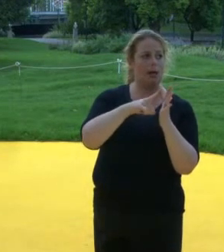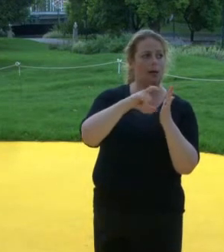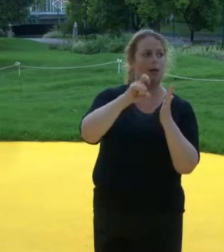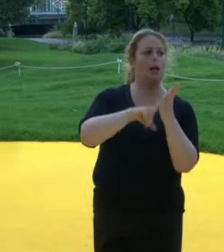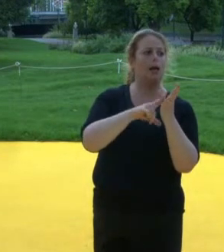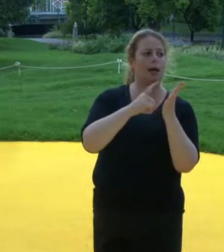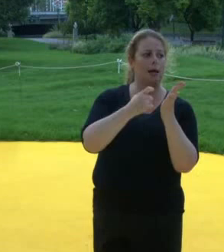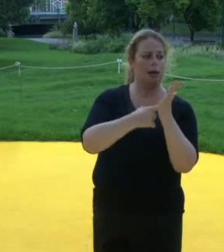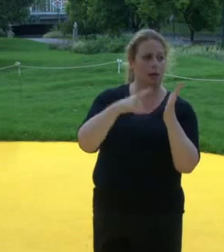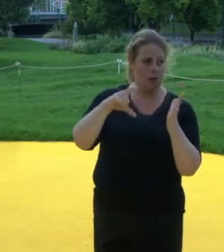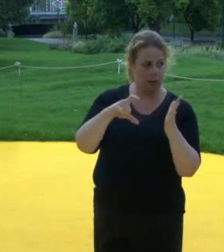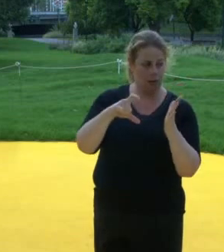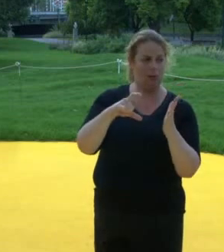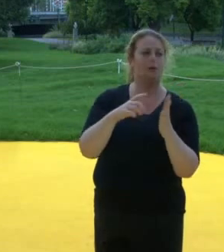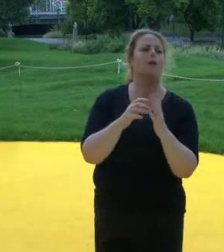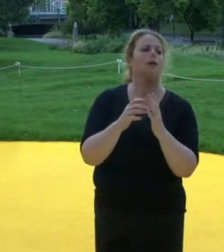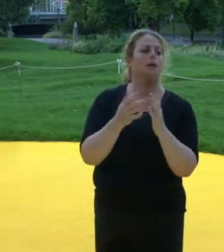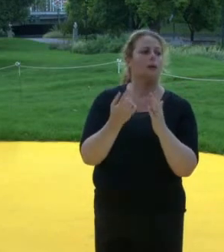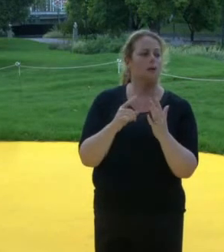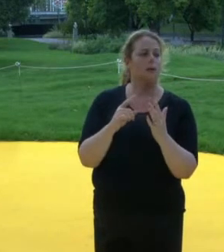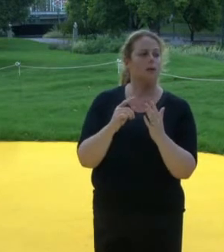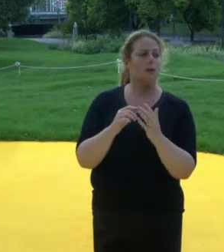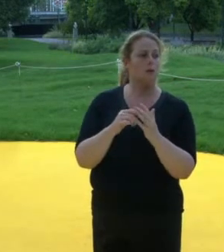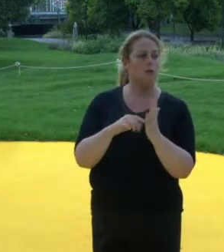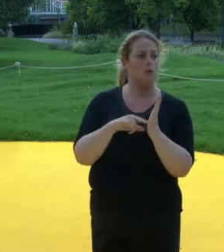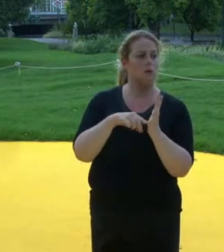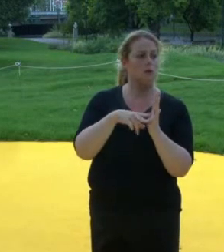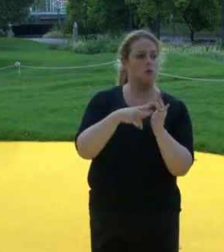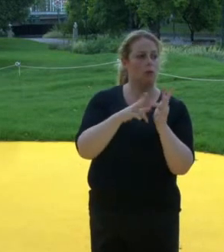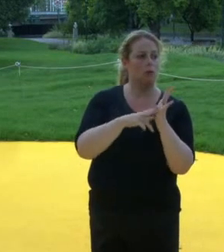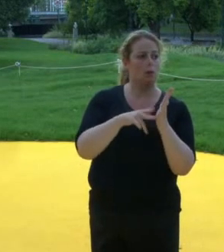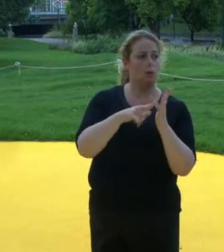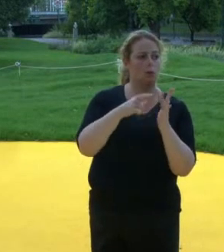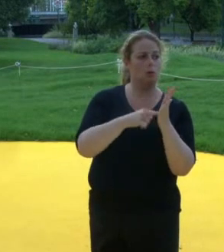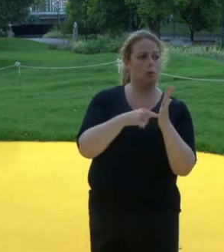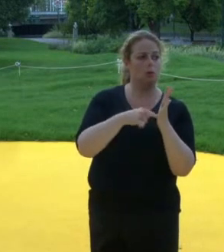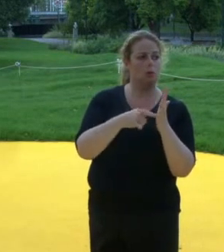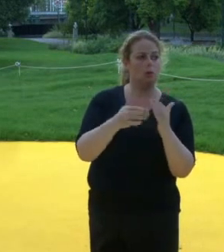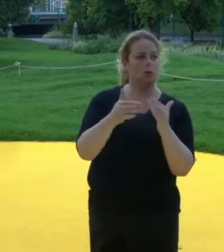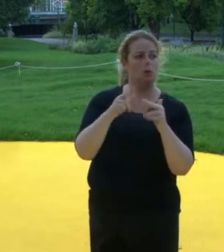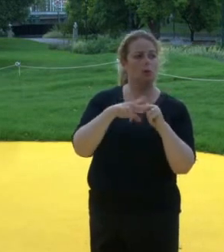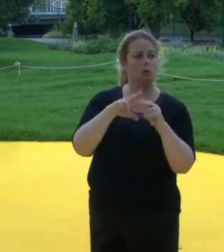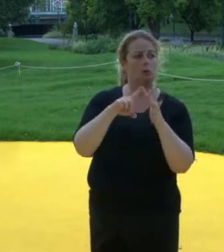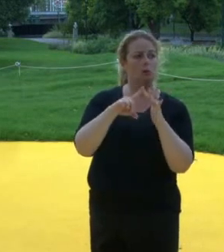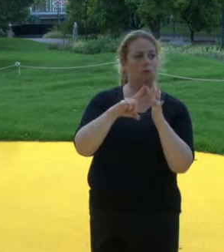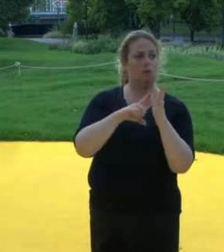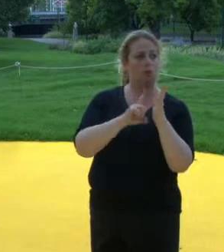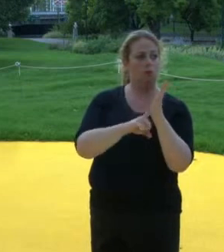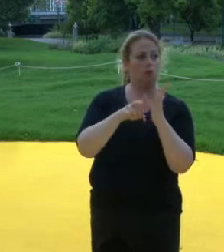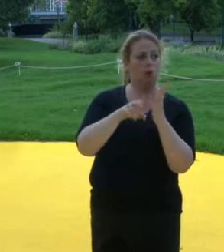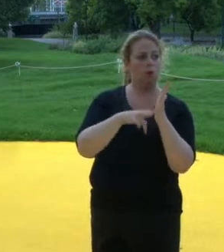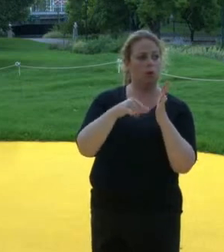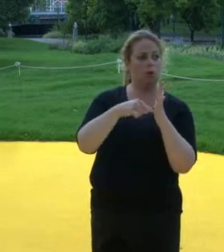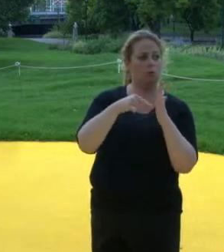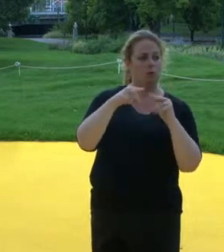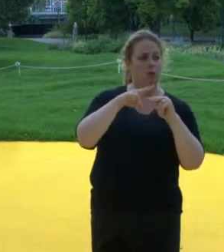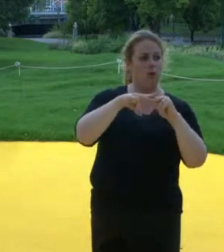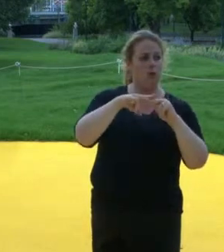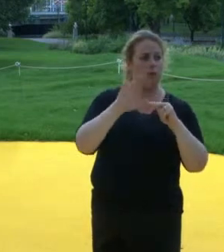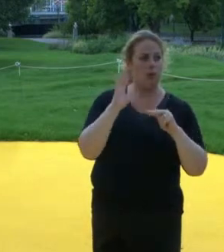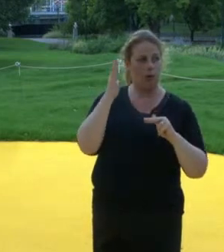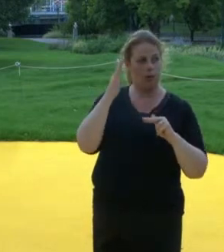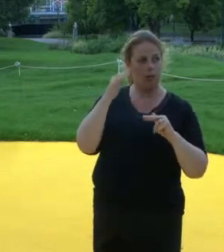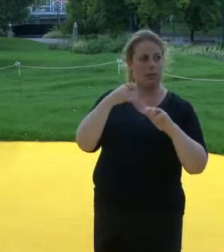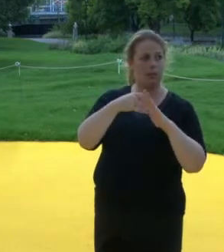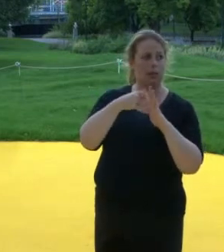the shortlisted works are Fauna of Mirrors by Keish Zhao, Lead Us